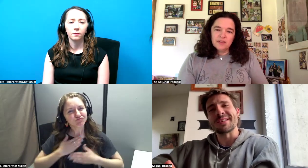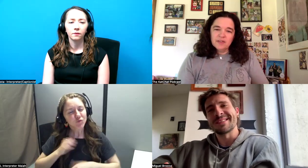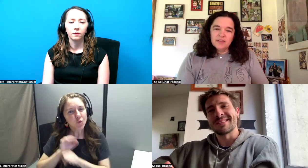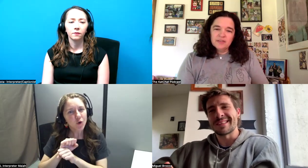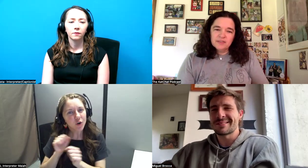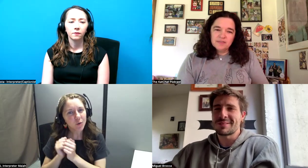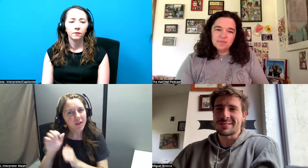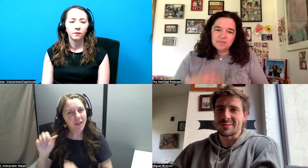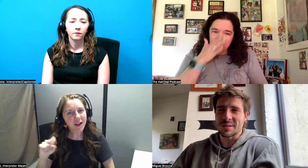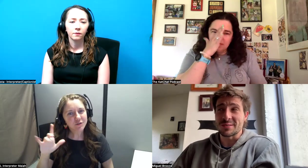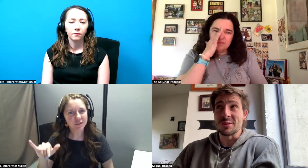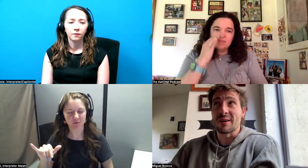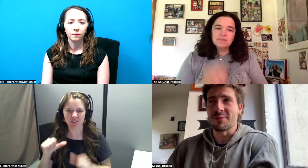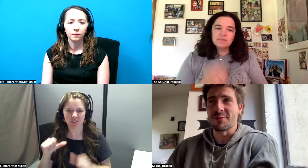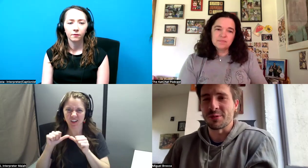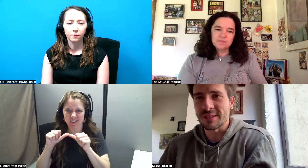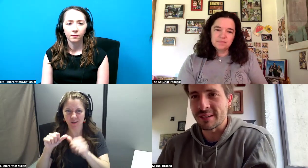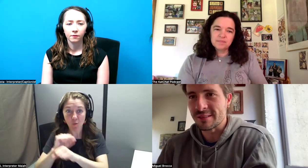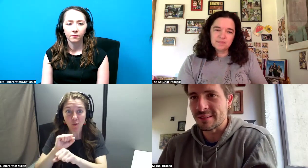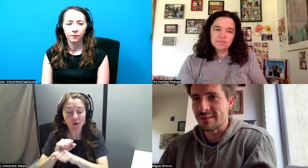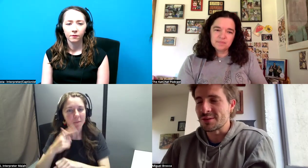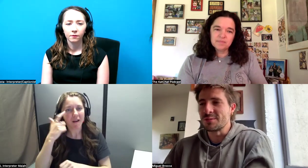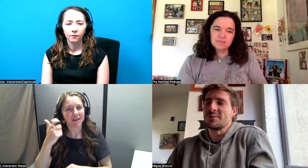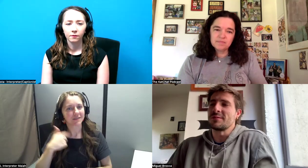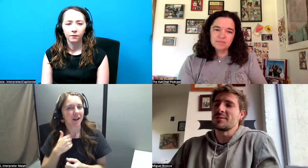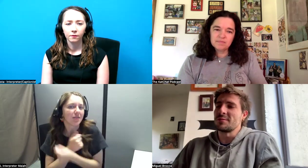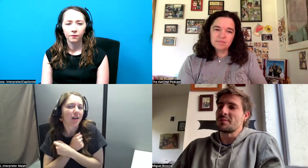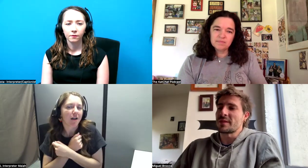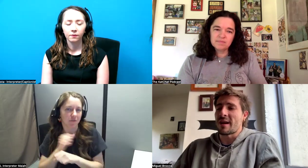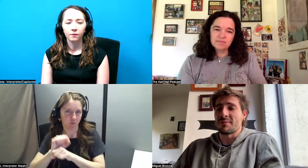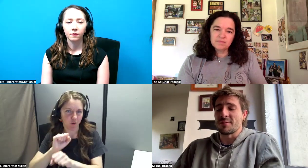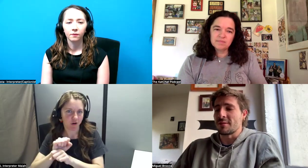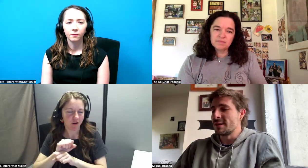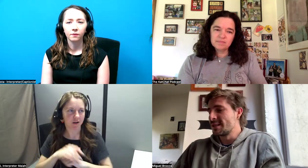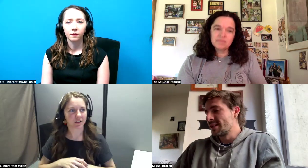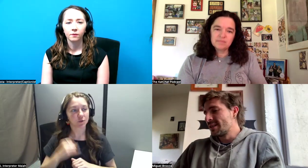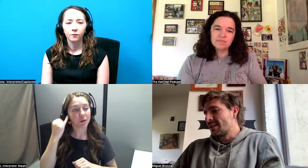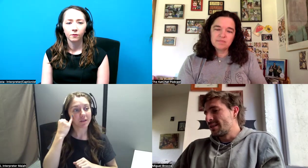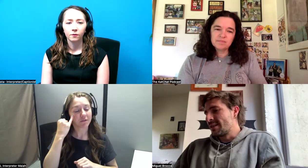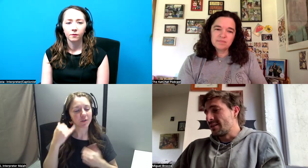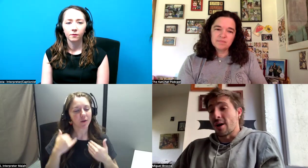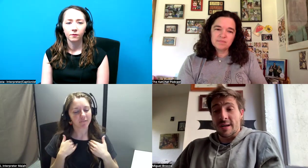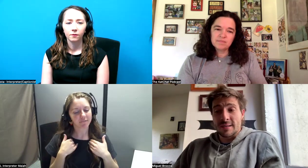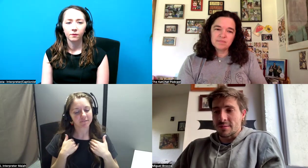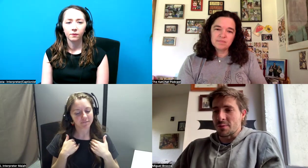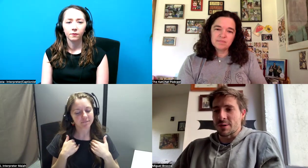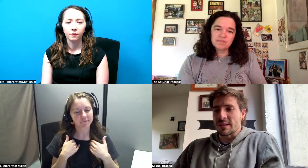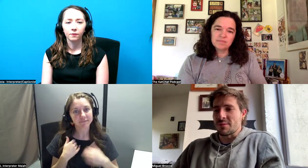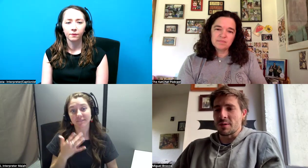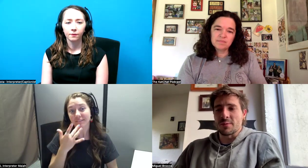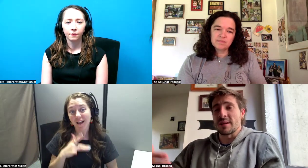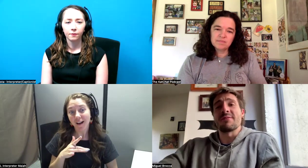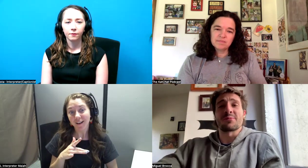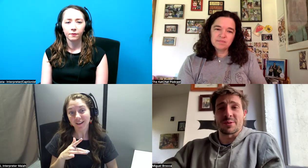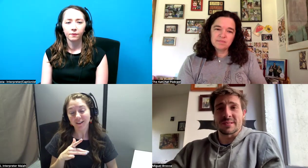constant work. That's just because you love the work, and if you have the luck to be working